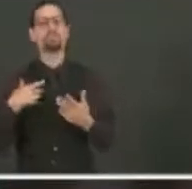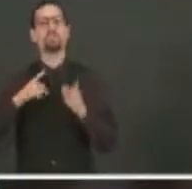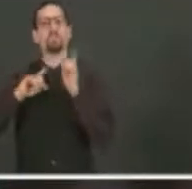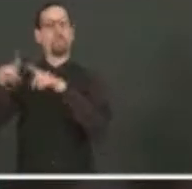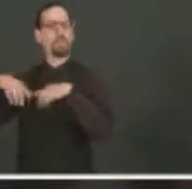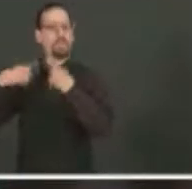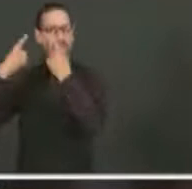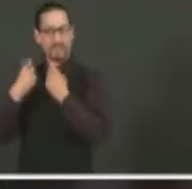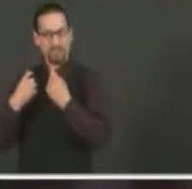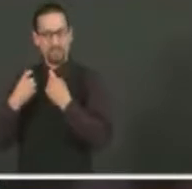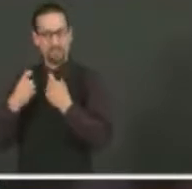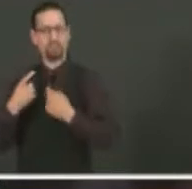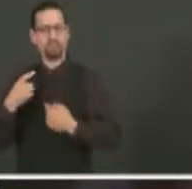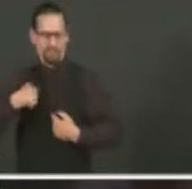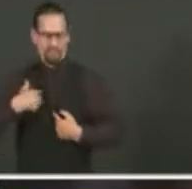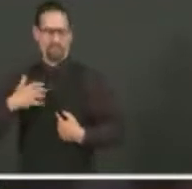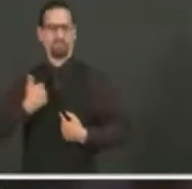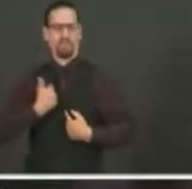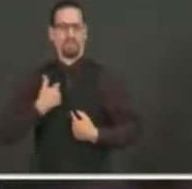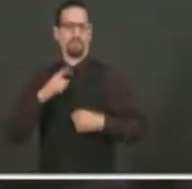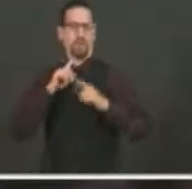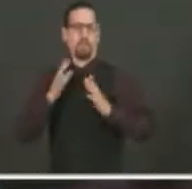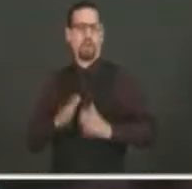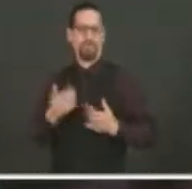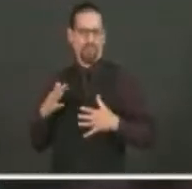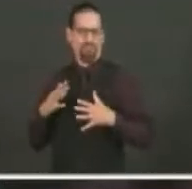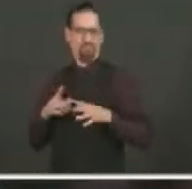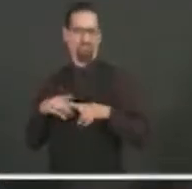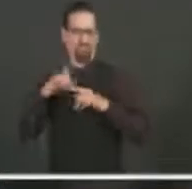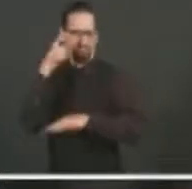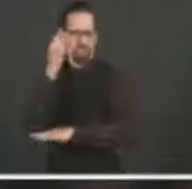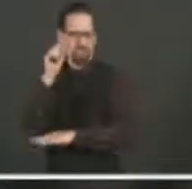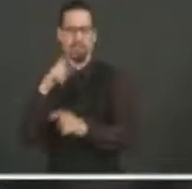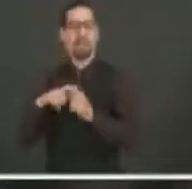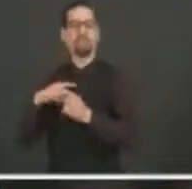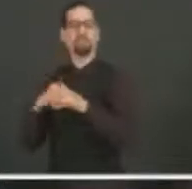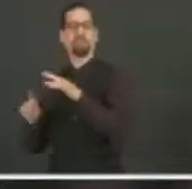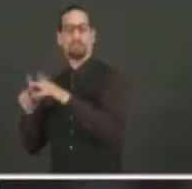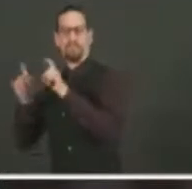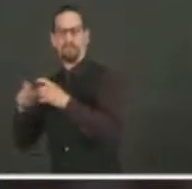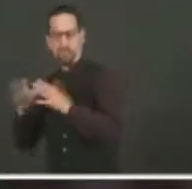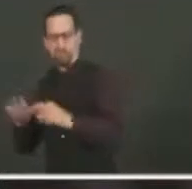data from people who attended those protests? And if so, what is the rate of infection?